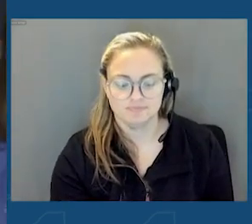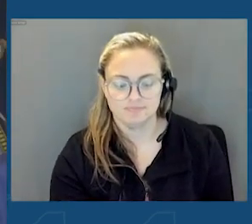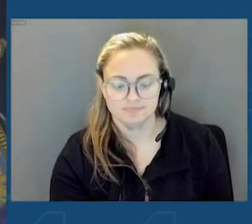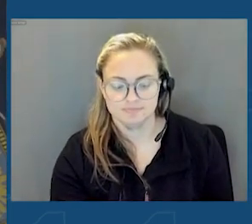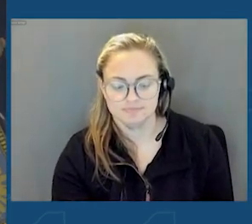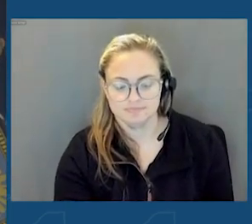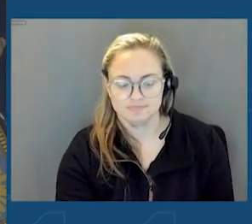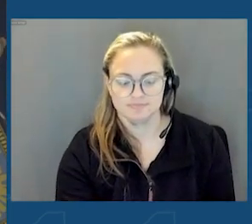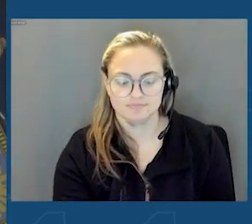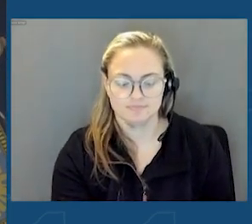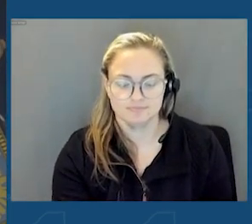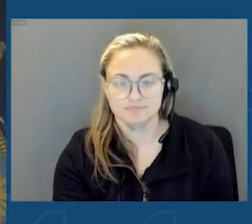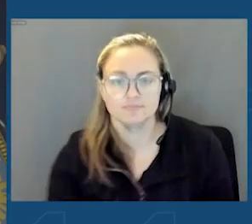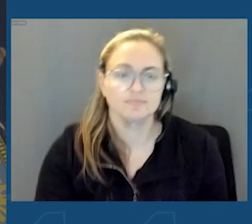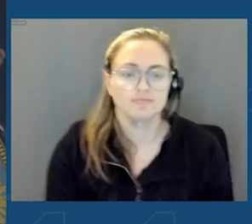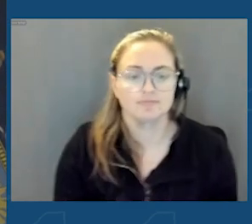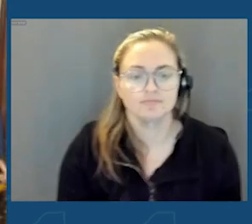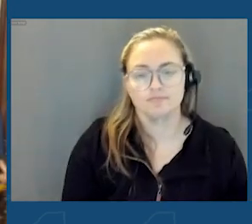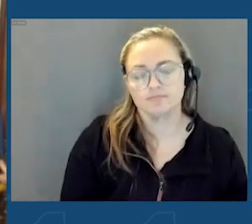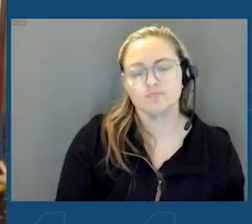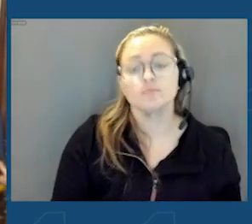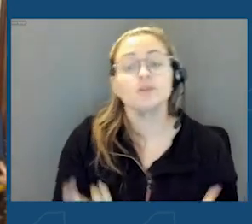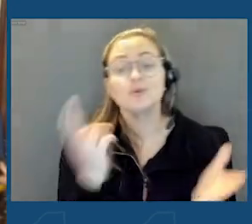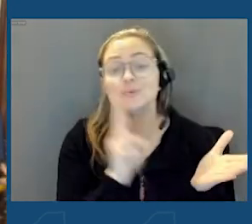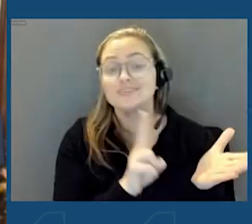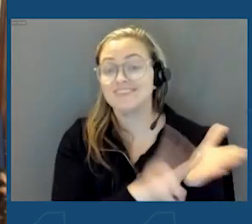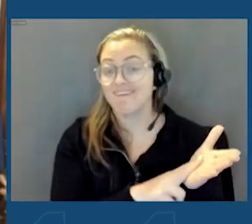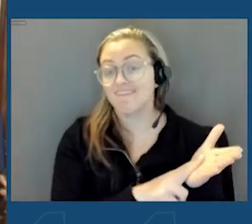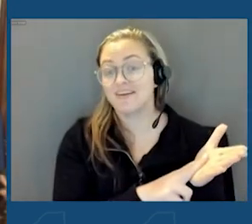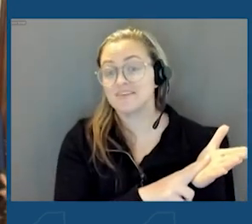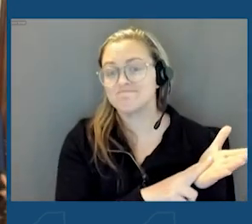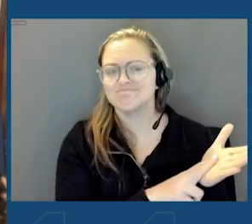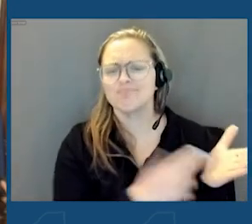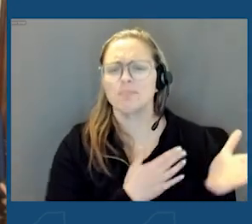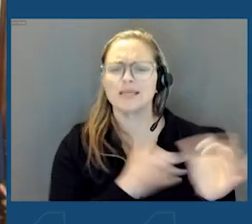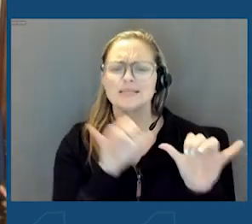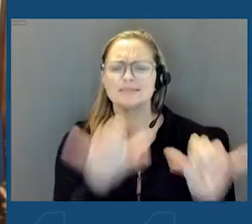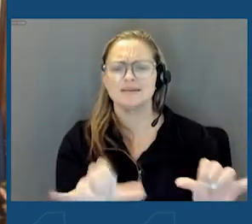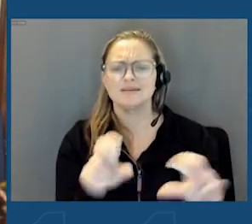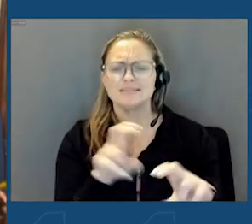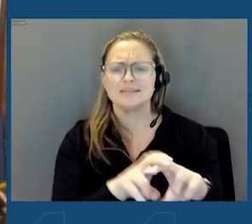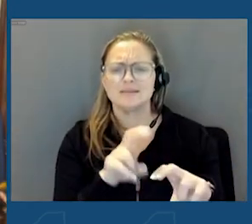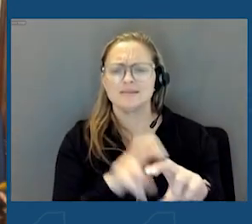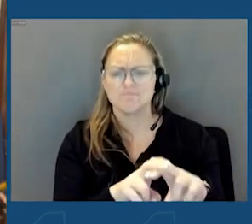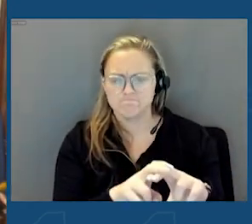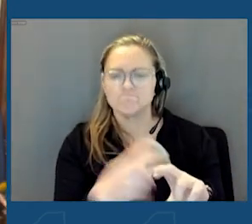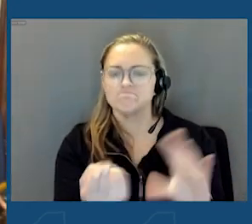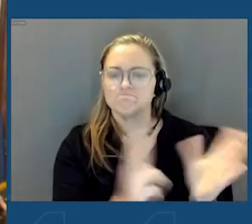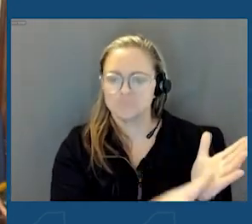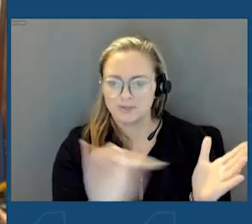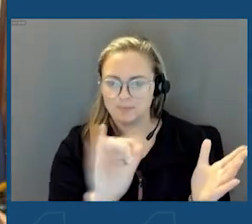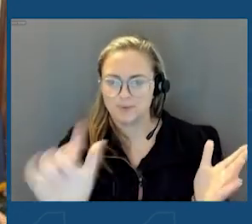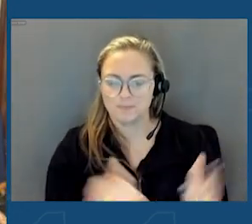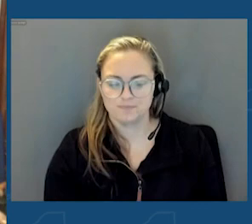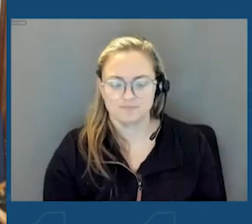And now it's time to sign the legislation. Please stay seated as Governor Hochul signs the bill.